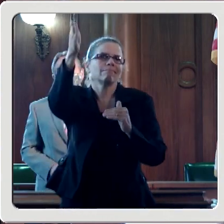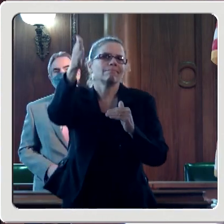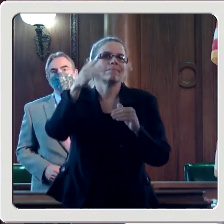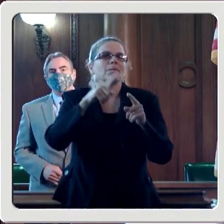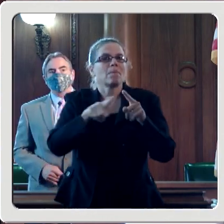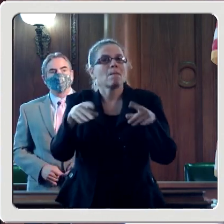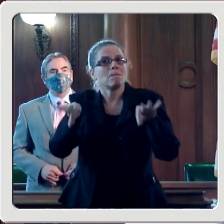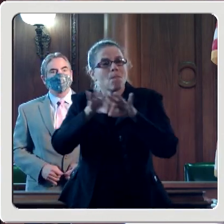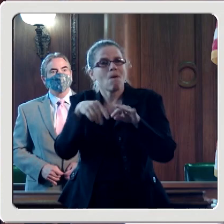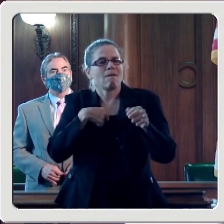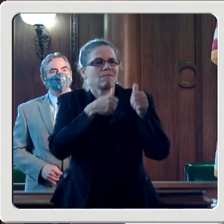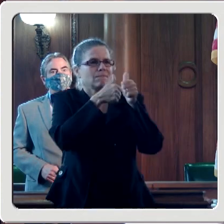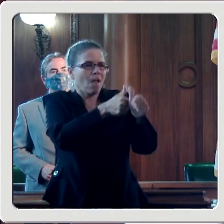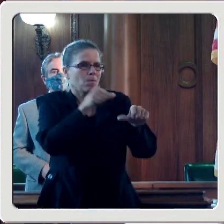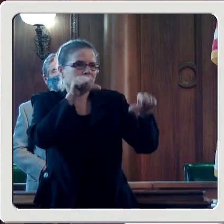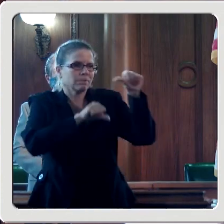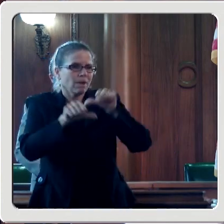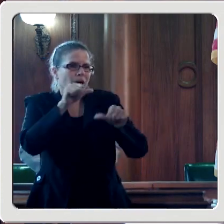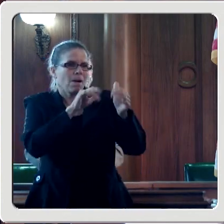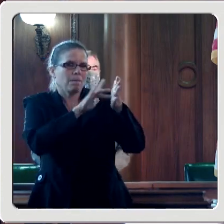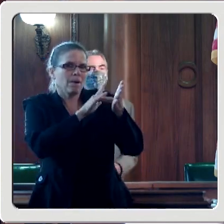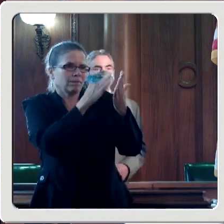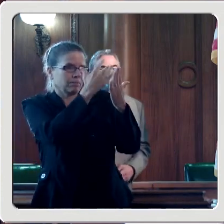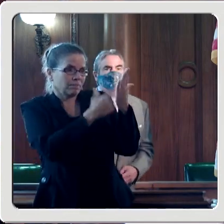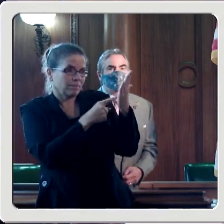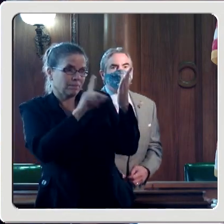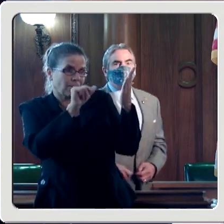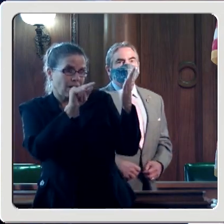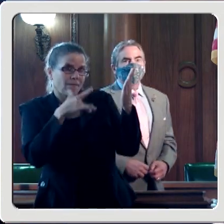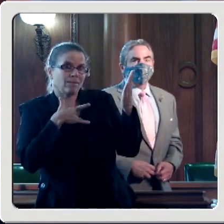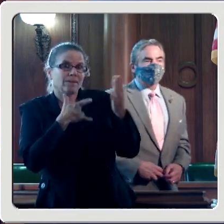all? Superintendent? Thank you. Thanks, Steve.